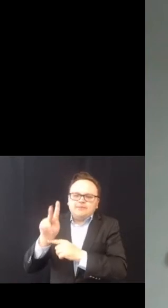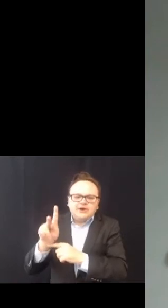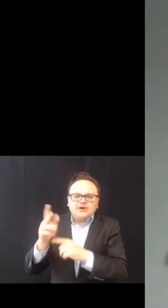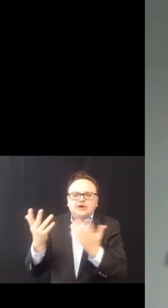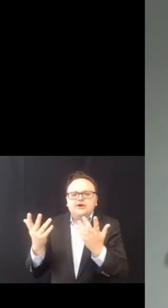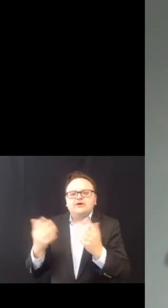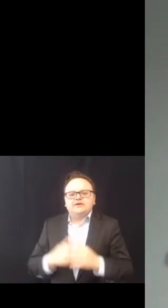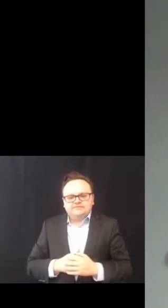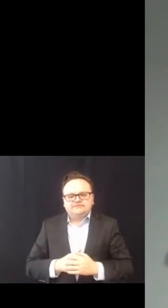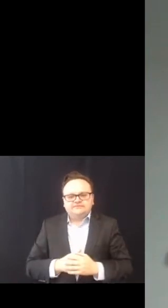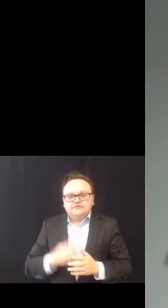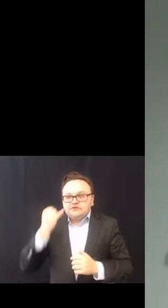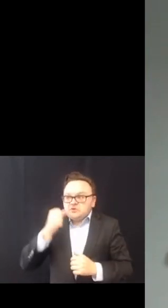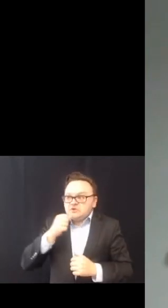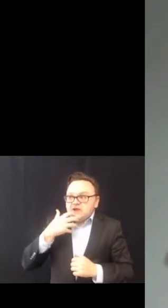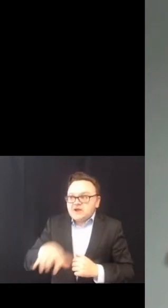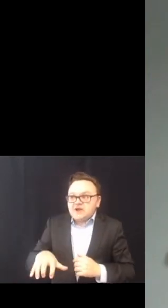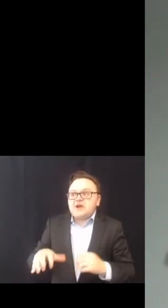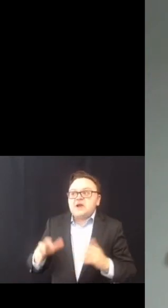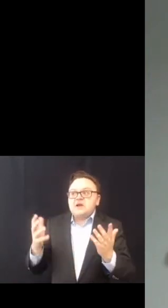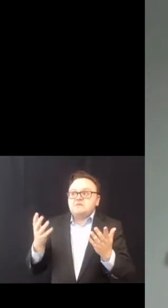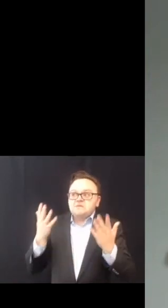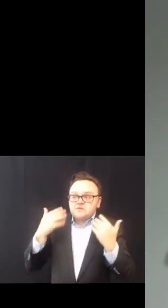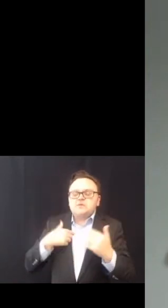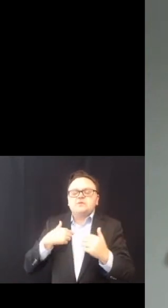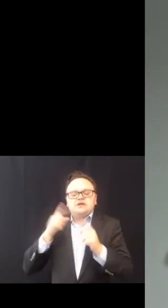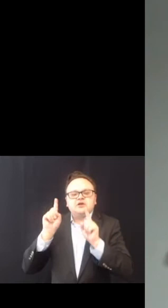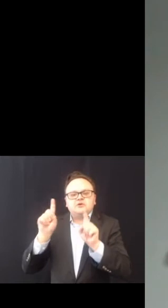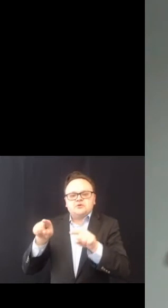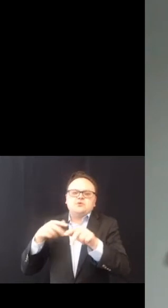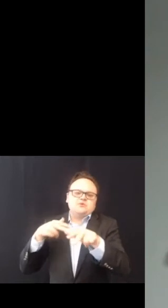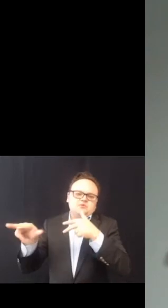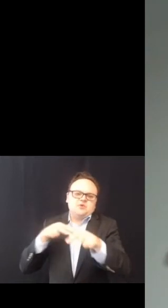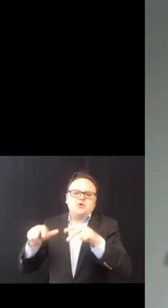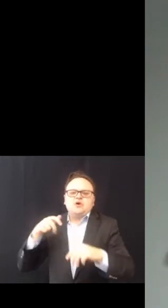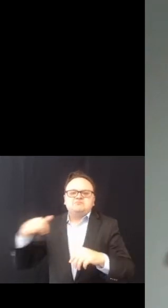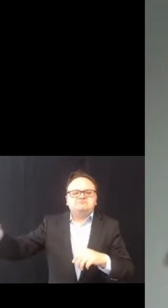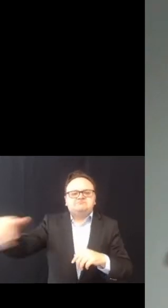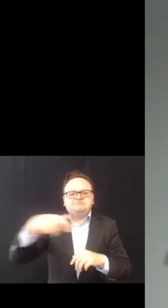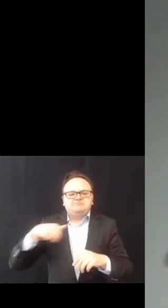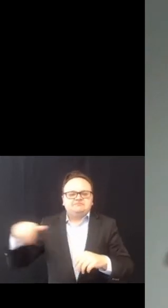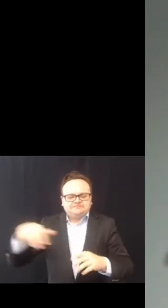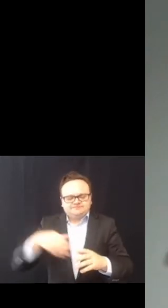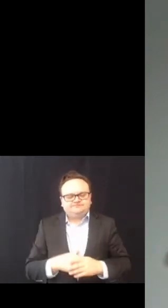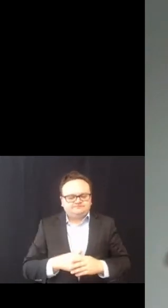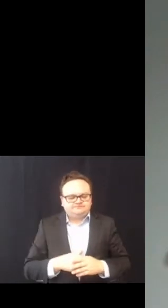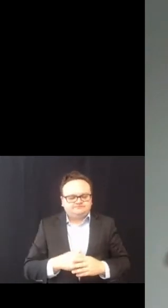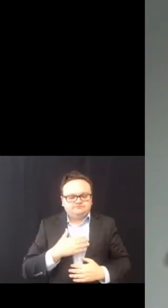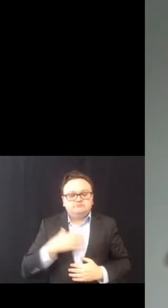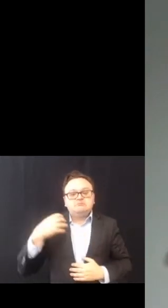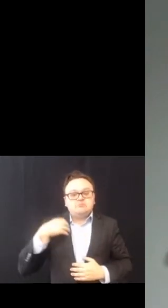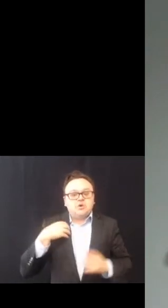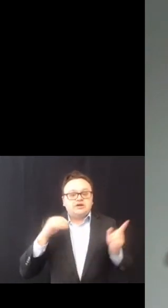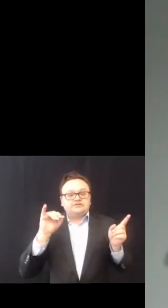it's not too hot outside. My supervisor Joe appreciates me because he tells me I